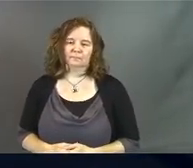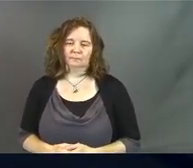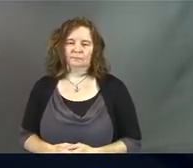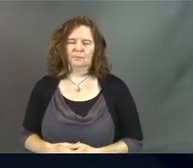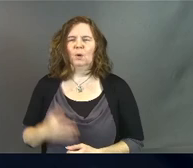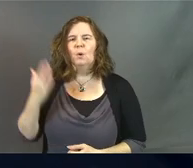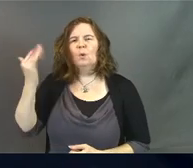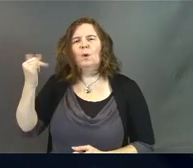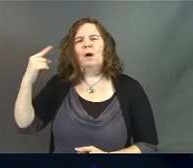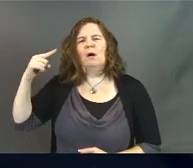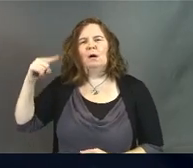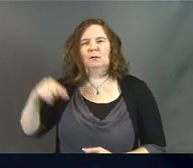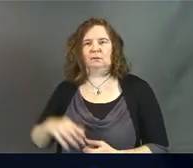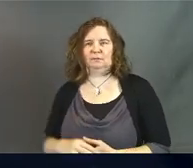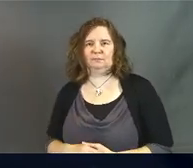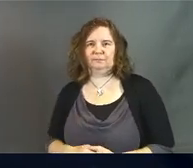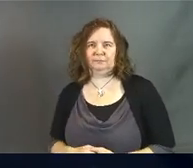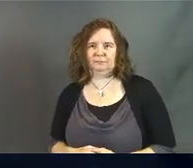Why?